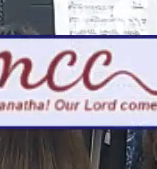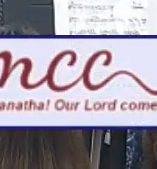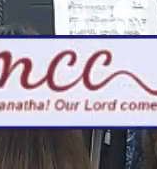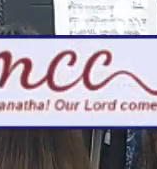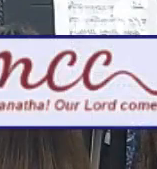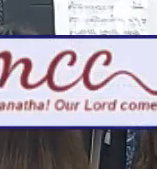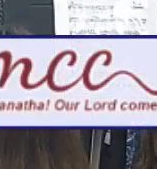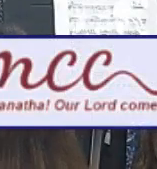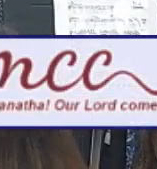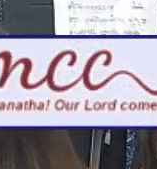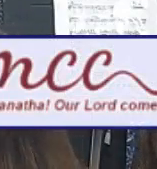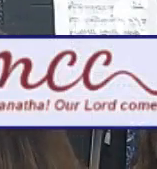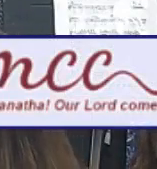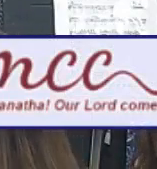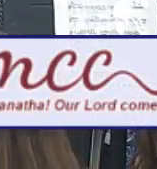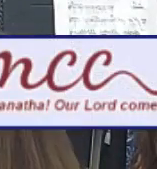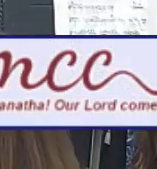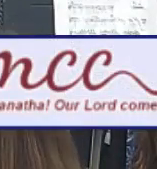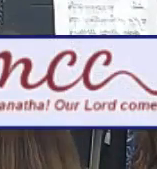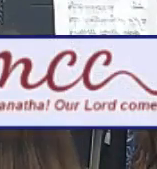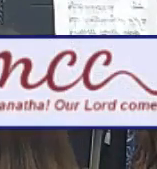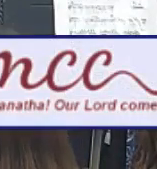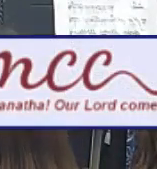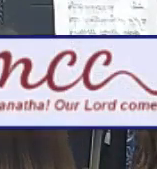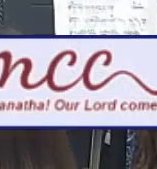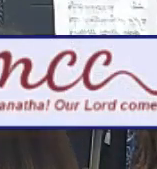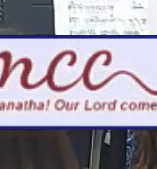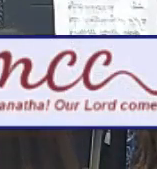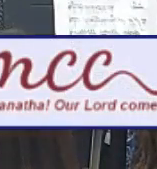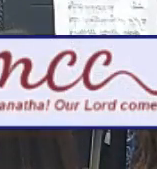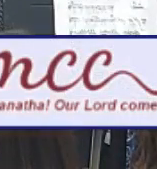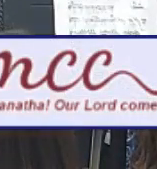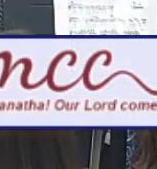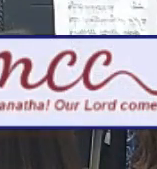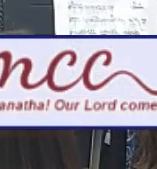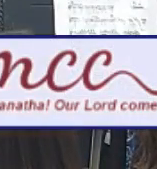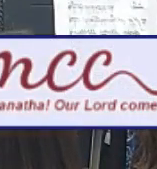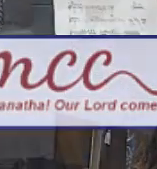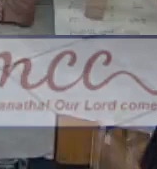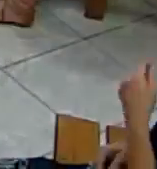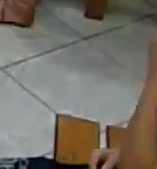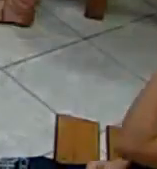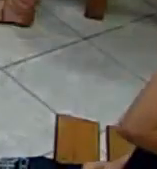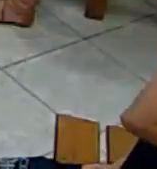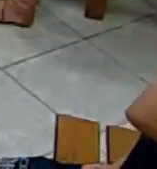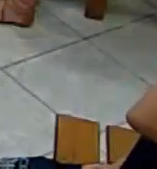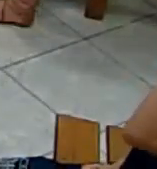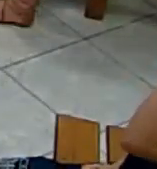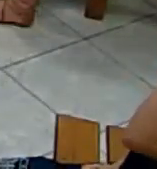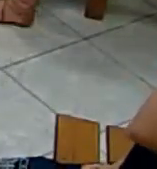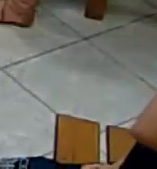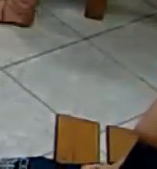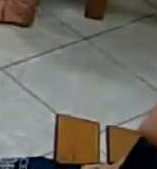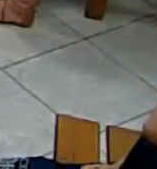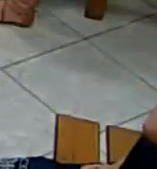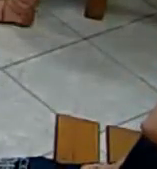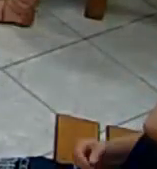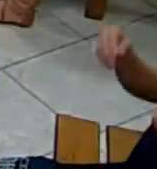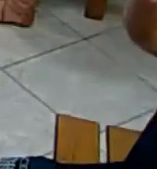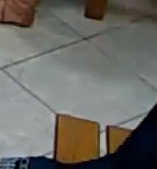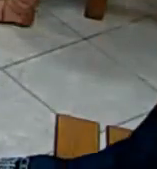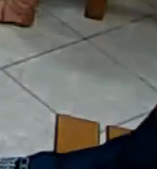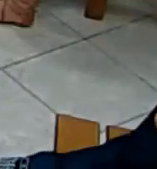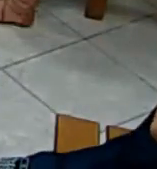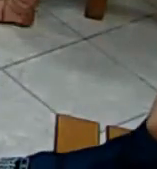Lord Jesus, we glorify your name, Lord, for this night of rest that we had, Lord. Thank you, Lord, for this